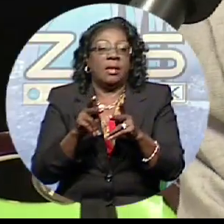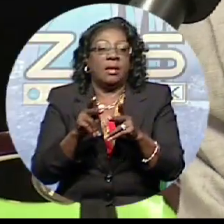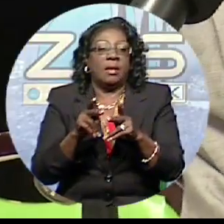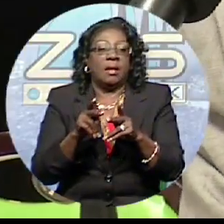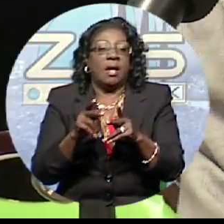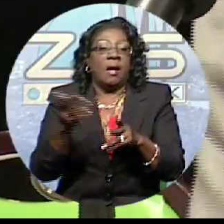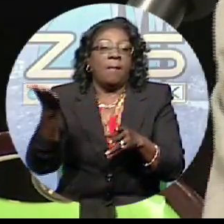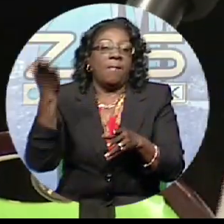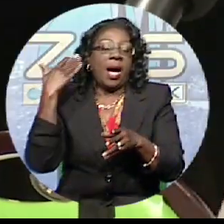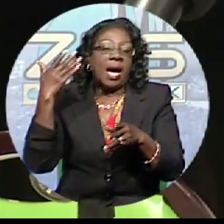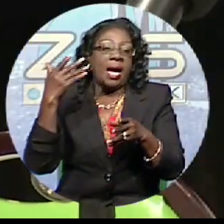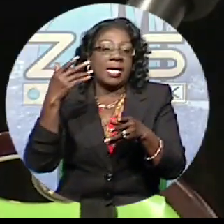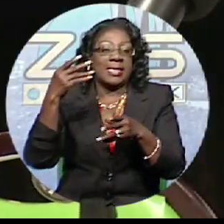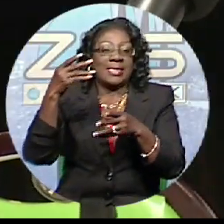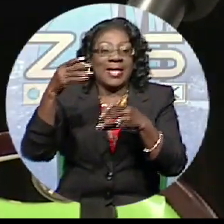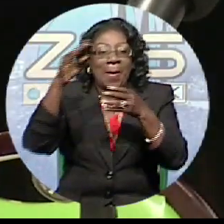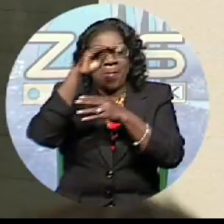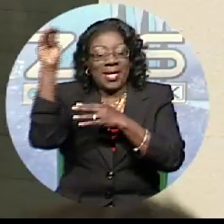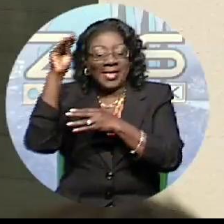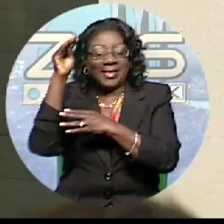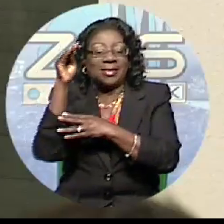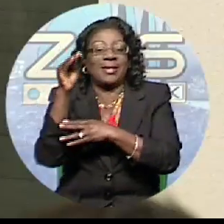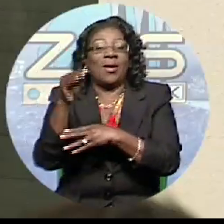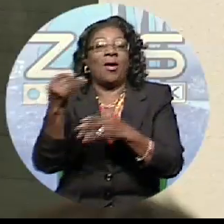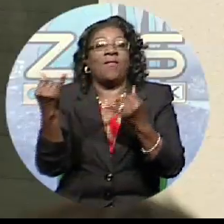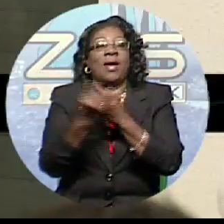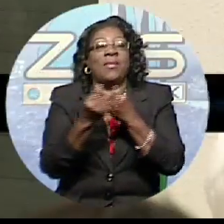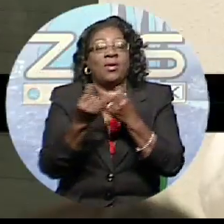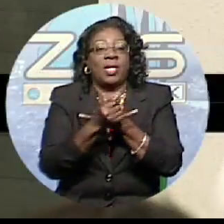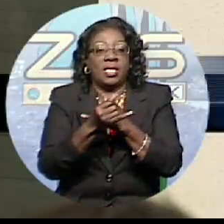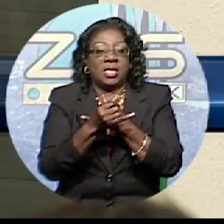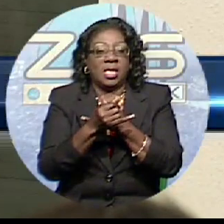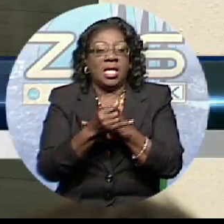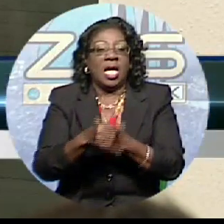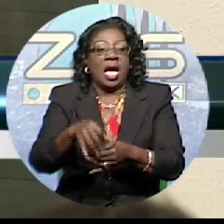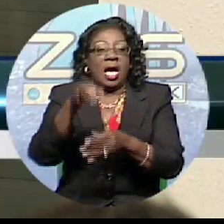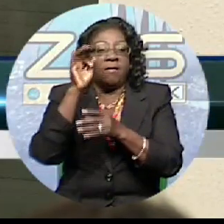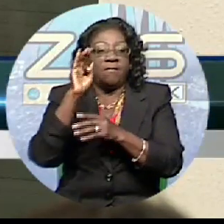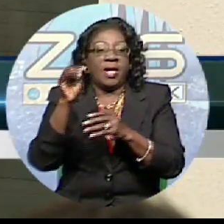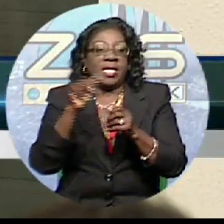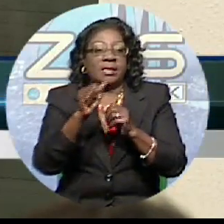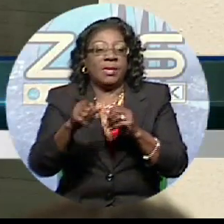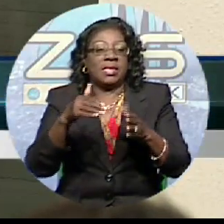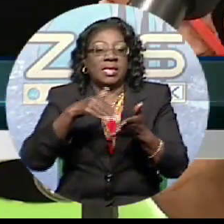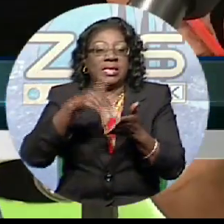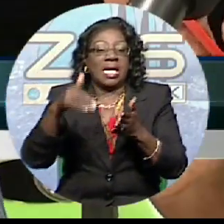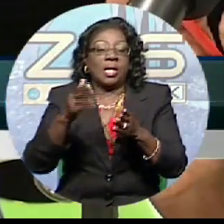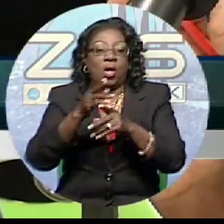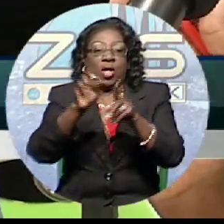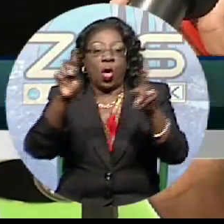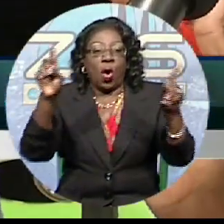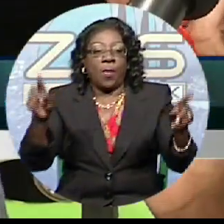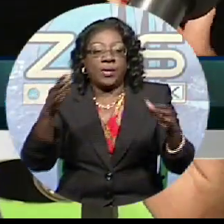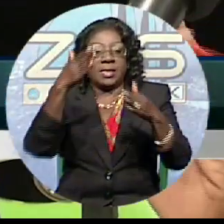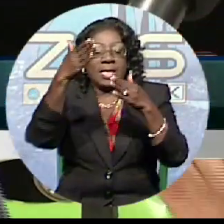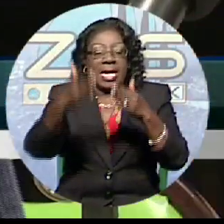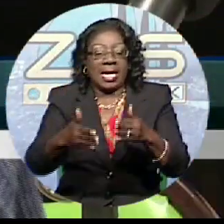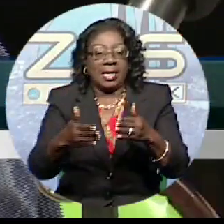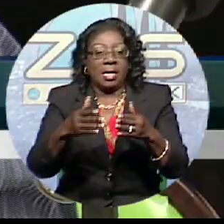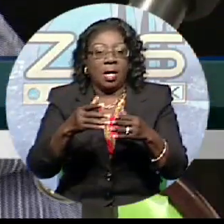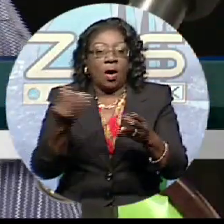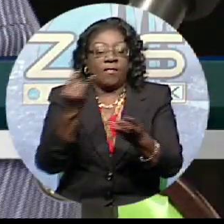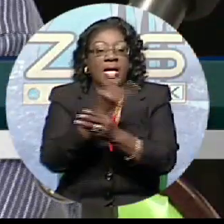Former Minister of Immigration Loftus Roker and Fred Smith stand at opposite ends of the immigration issue. Mr. Roker is known for his tough stance